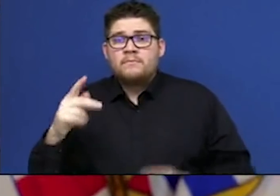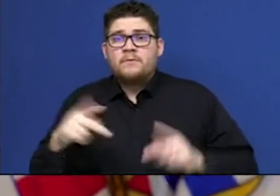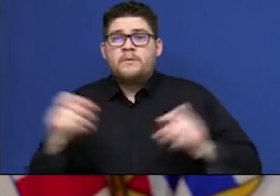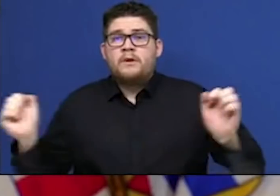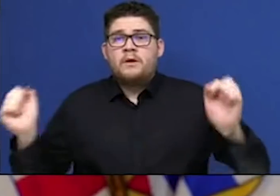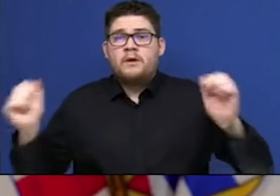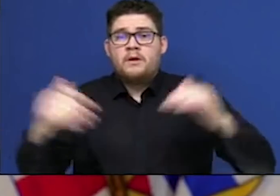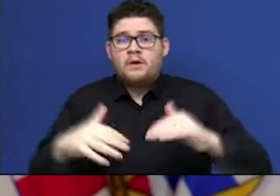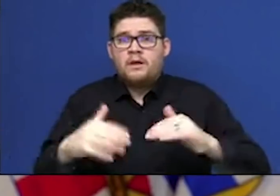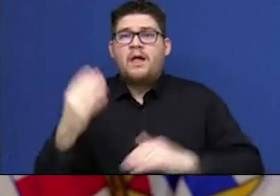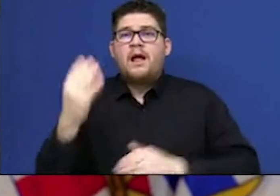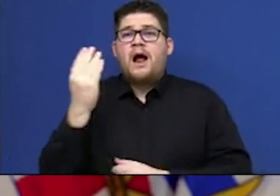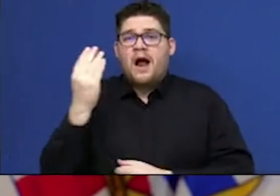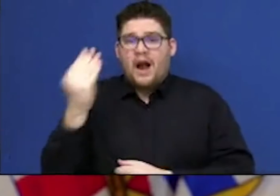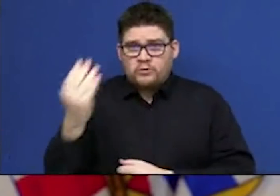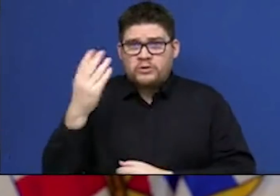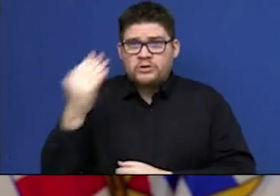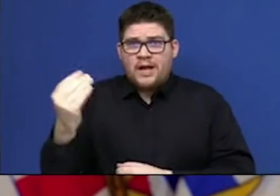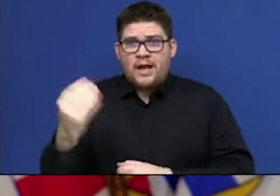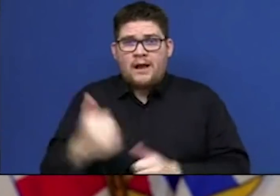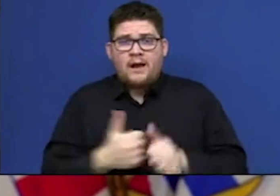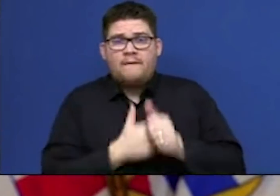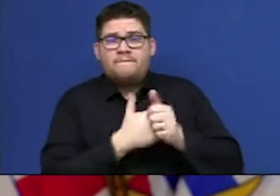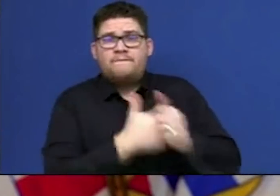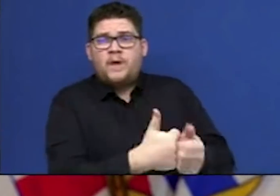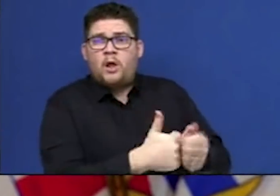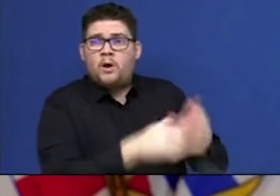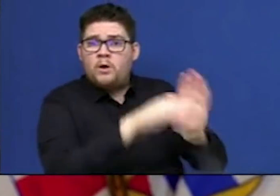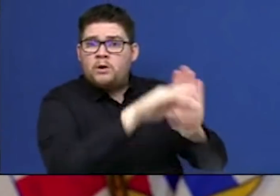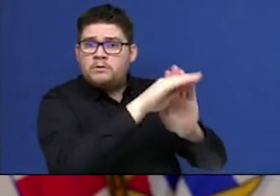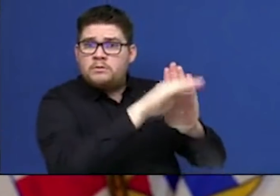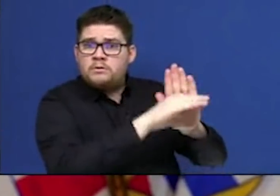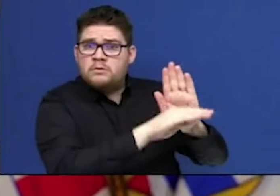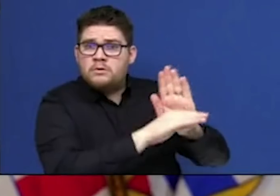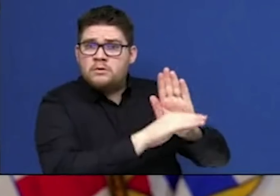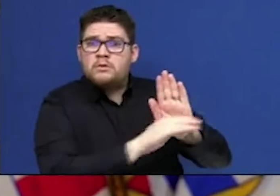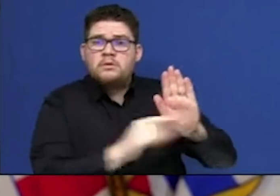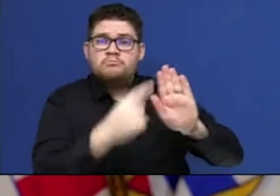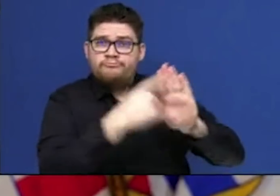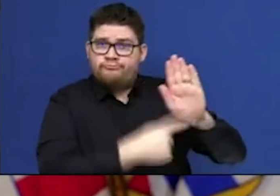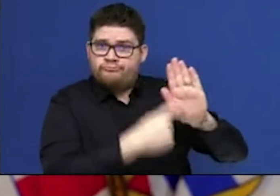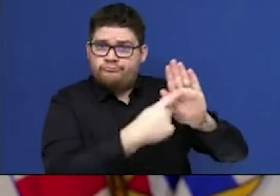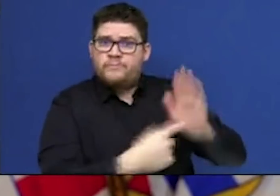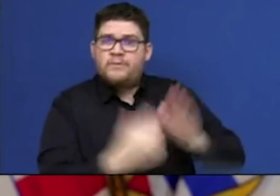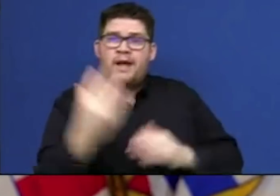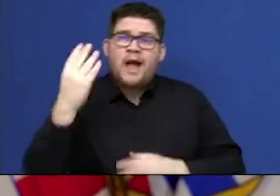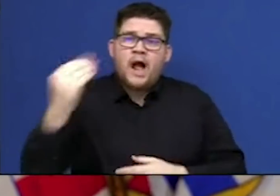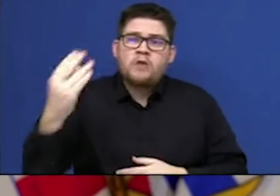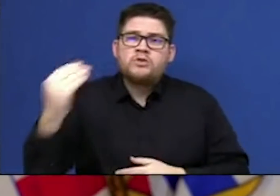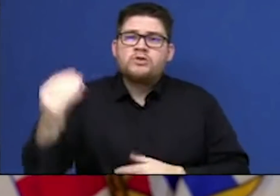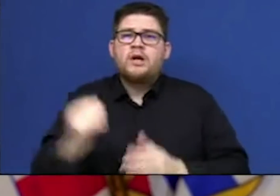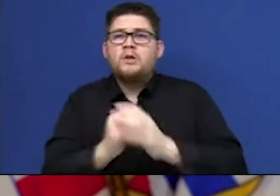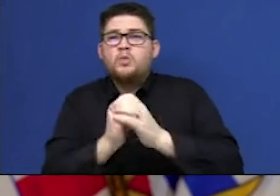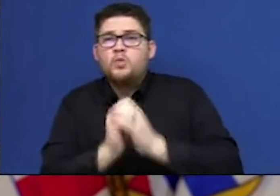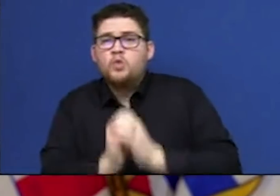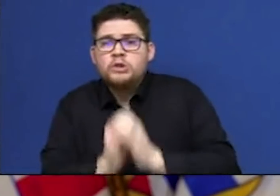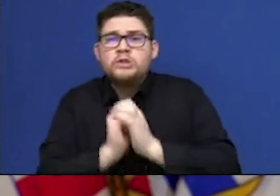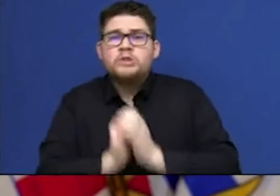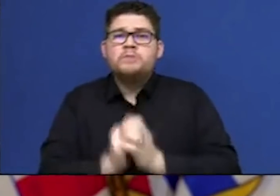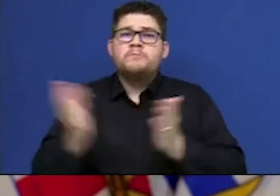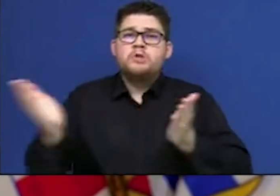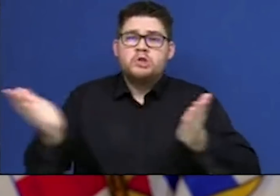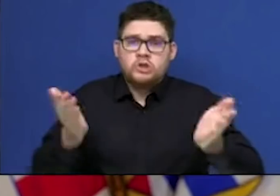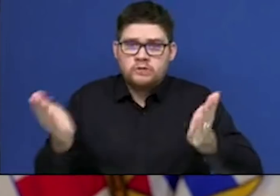continue because we know that it is much safer to have these types of activities outdoors. We've also